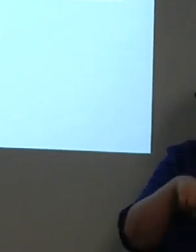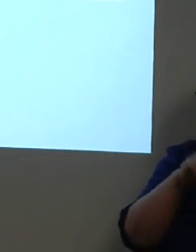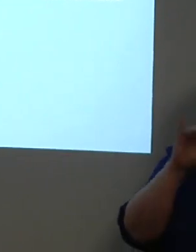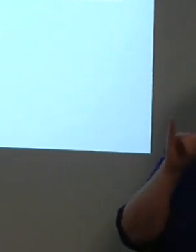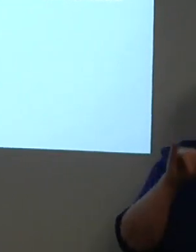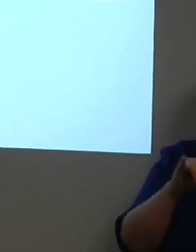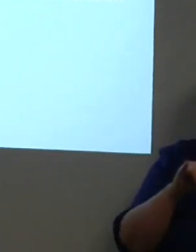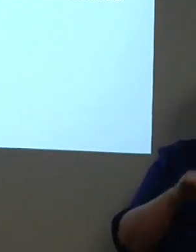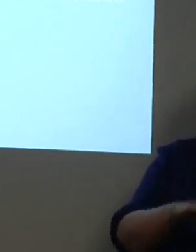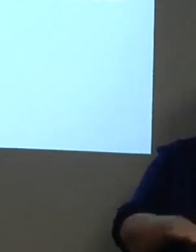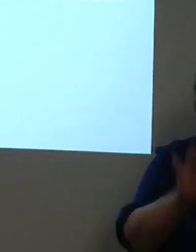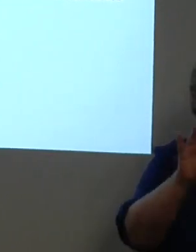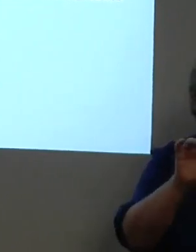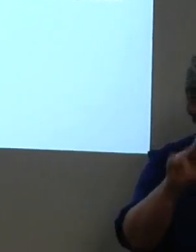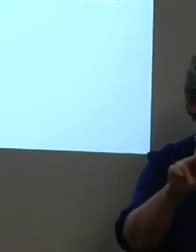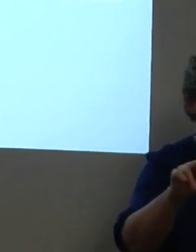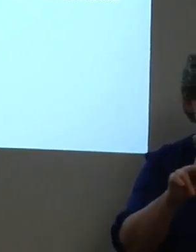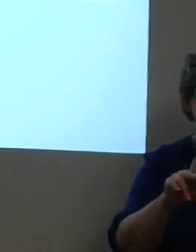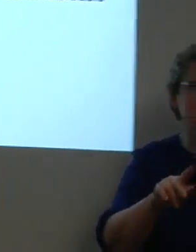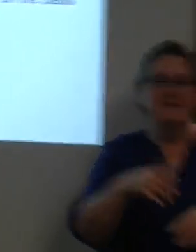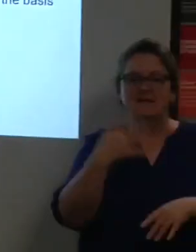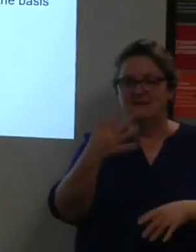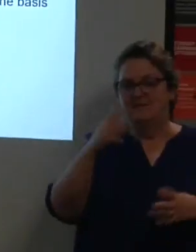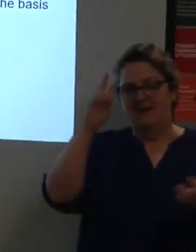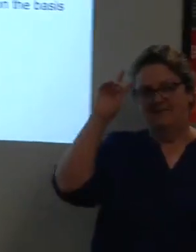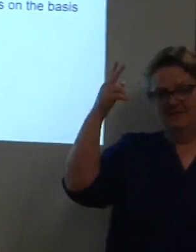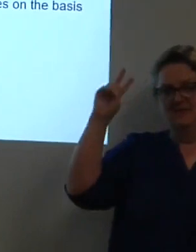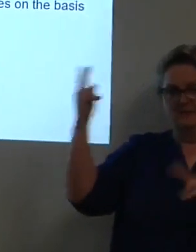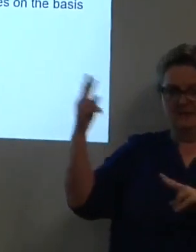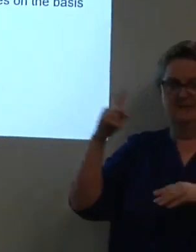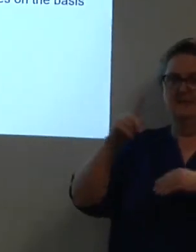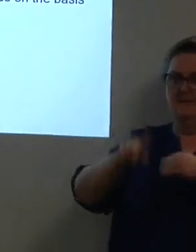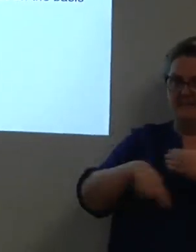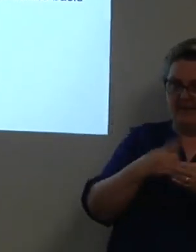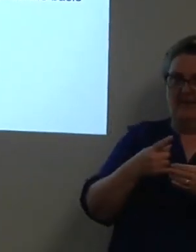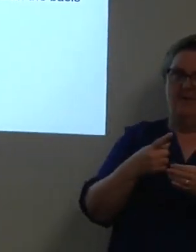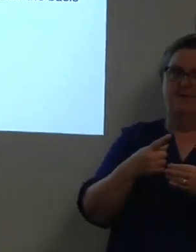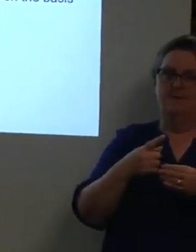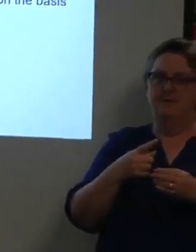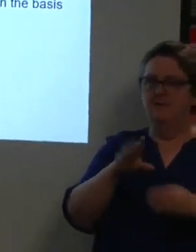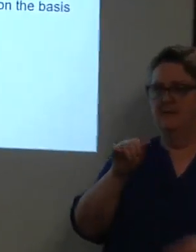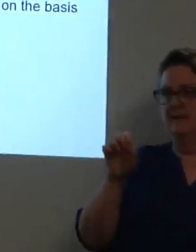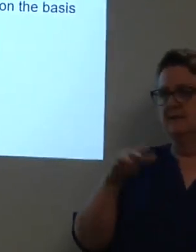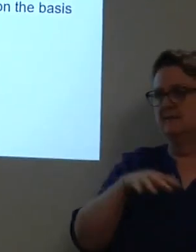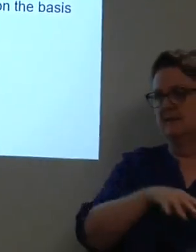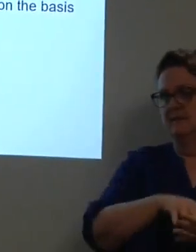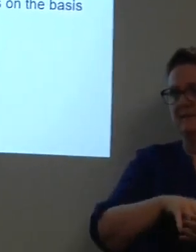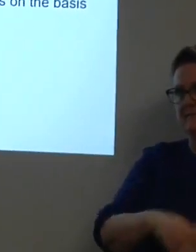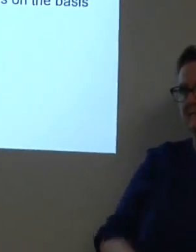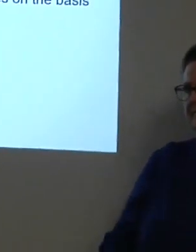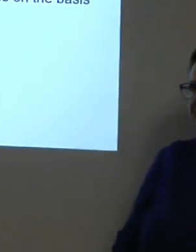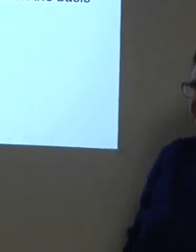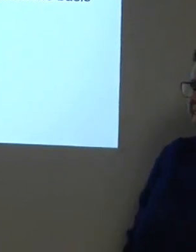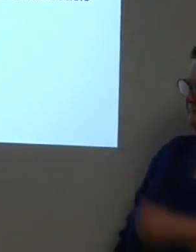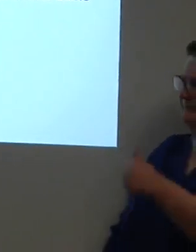the link to this. So it's 5 misunderstandings about case studies.